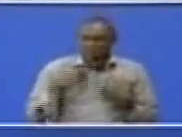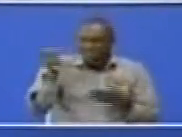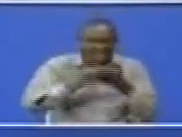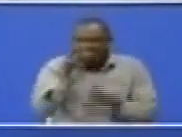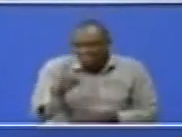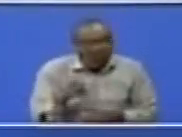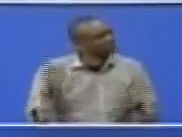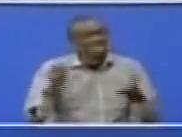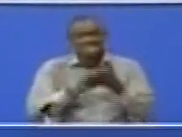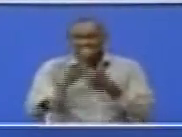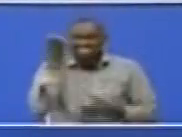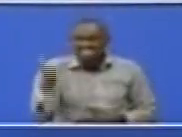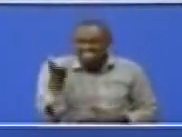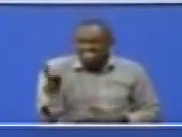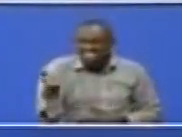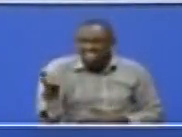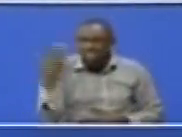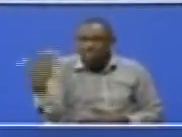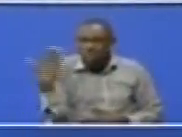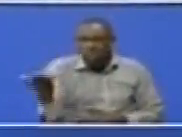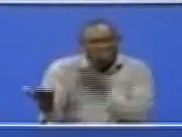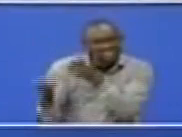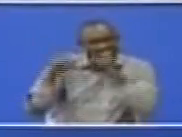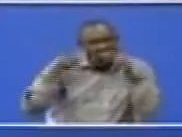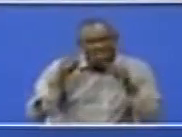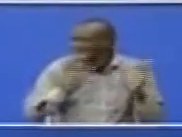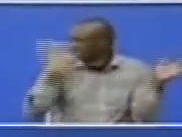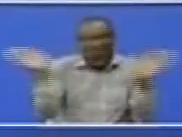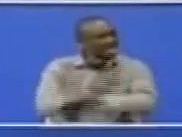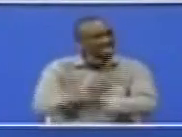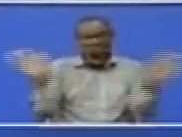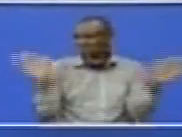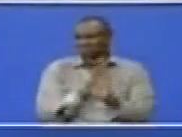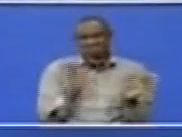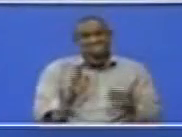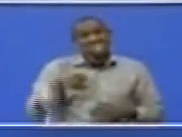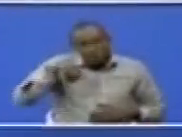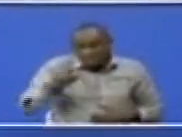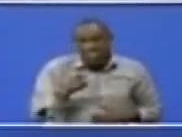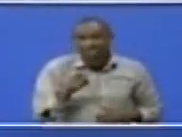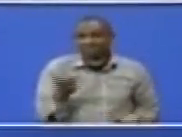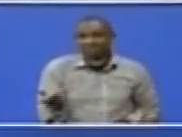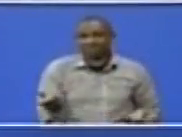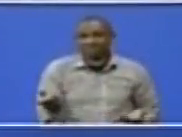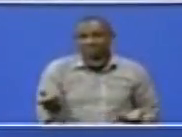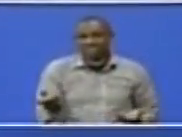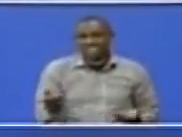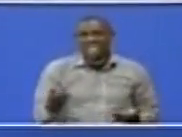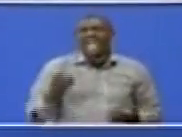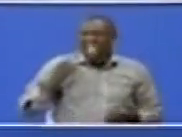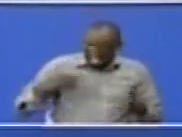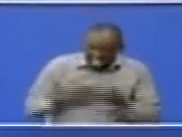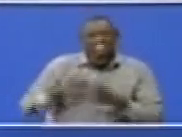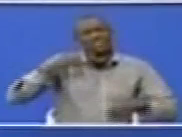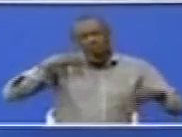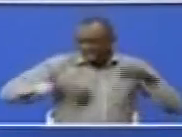would have not written as such a statement, irrespective of even Ethics and